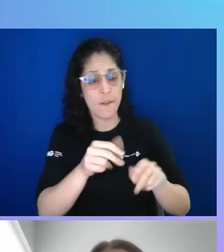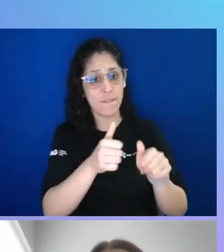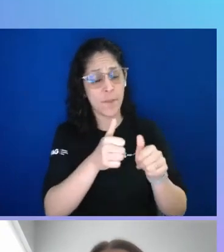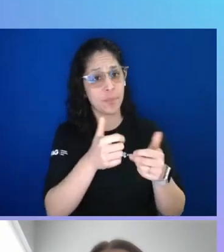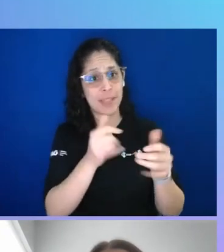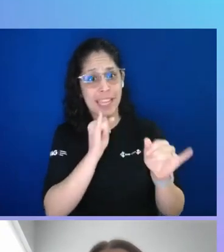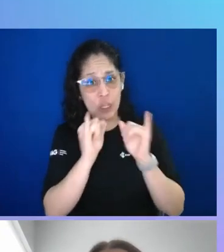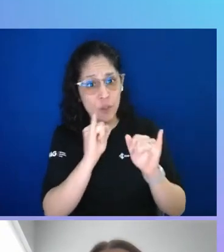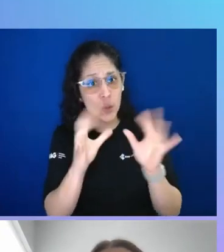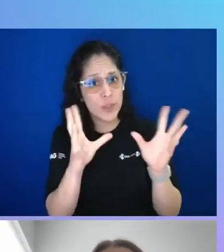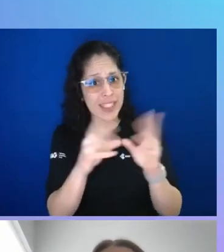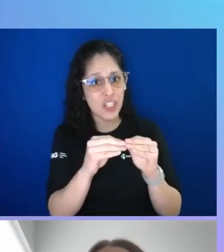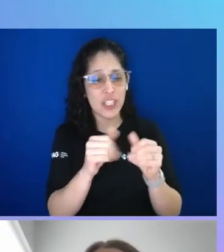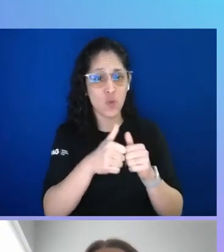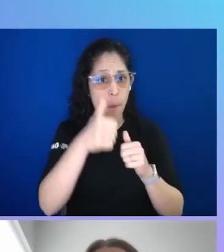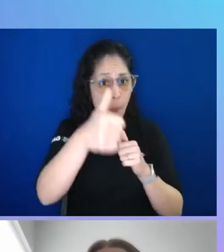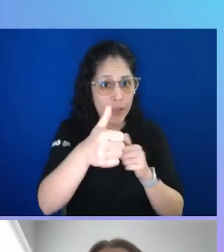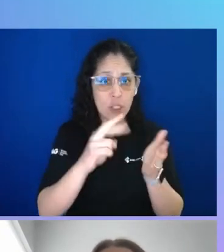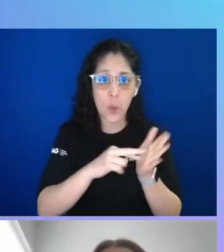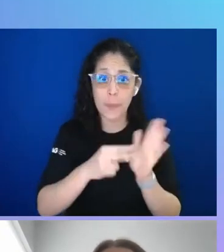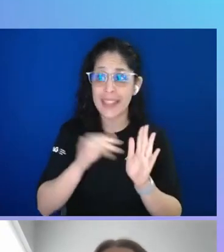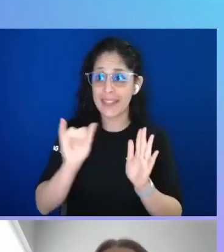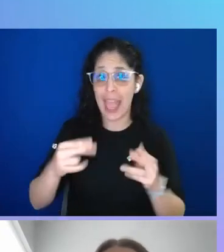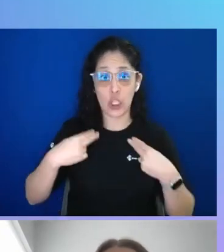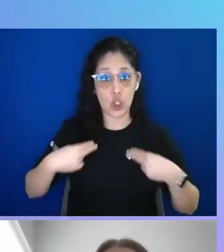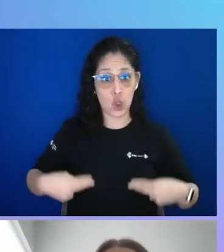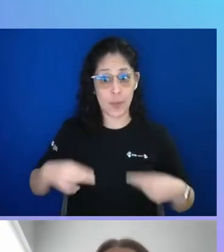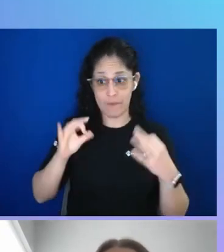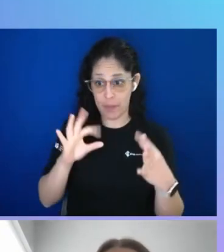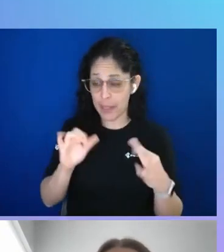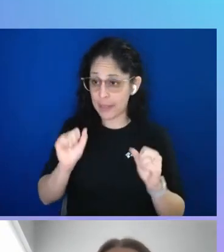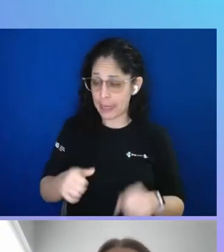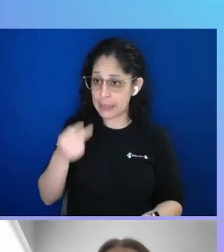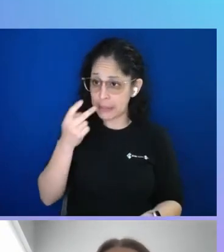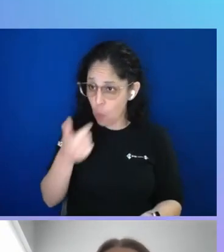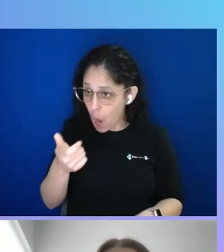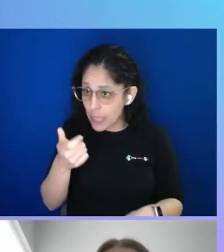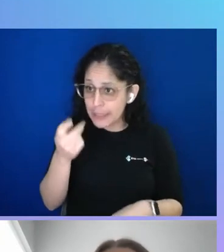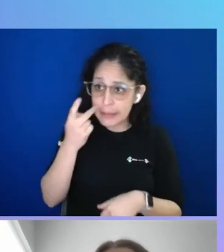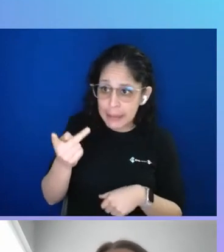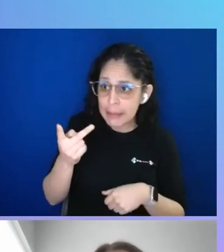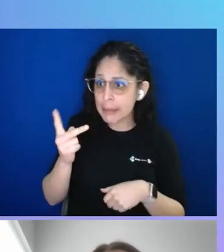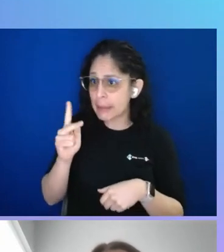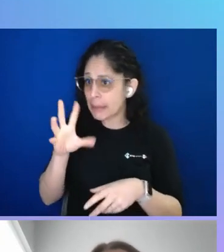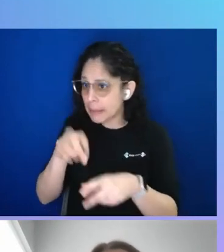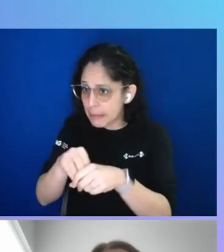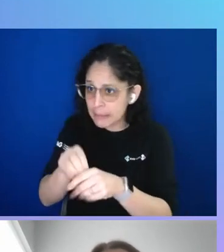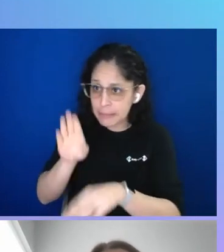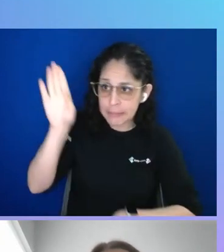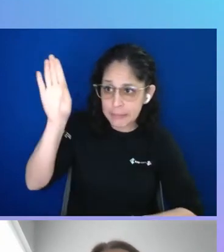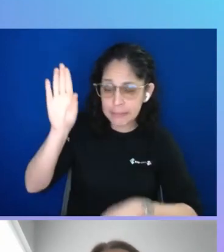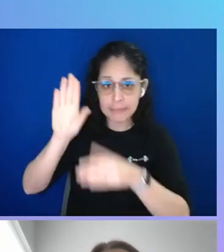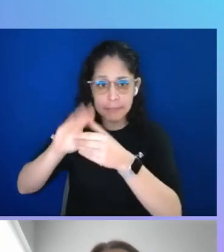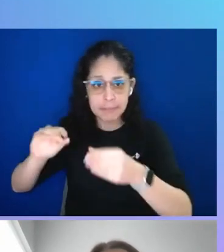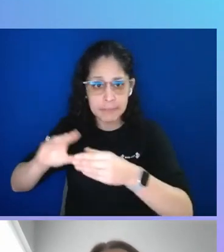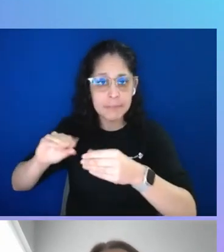see that human feedback and get to sit in real time and be a part of it.